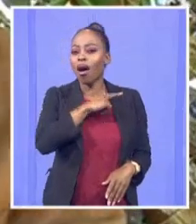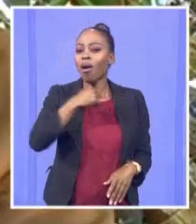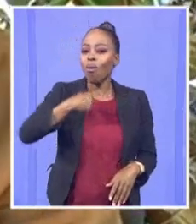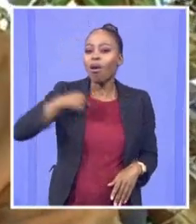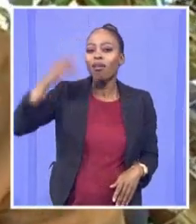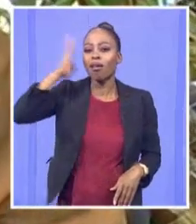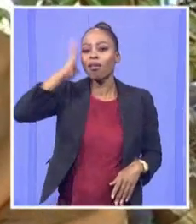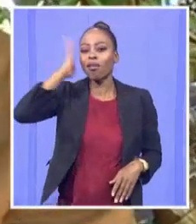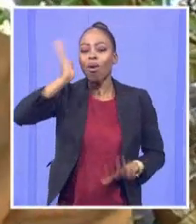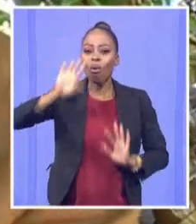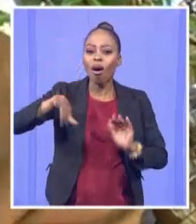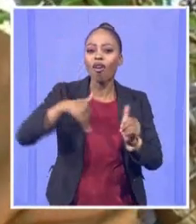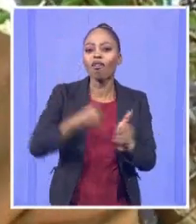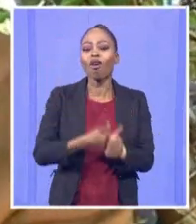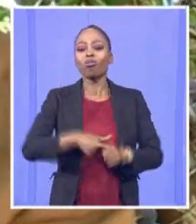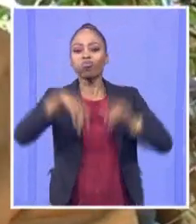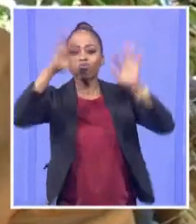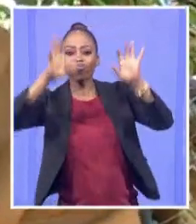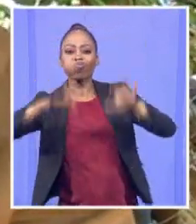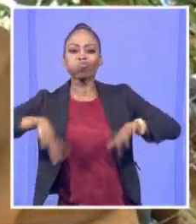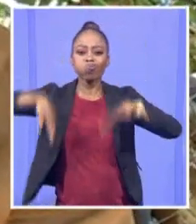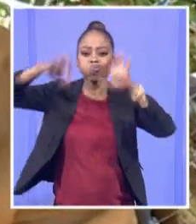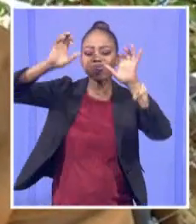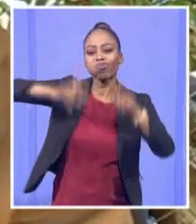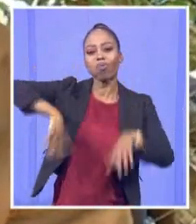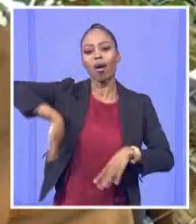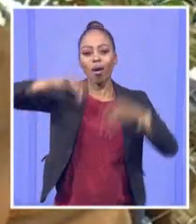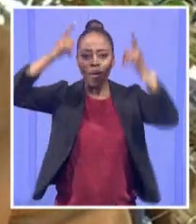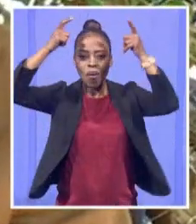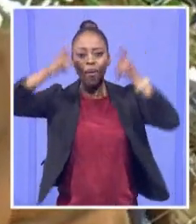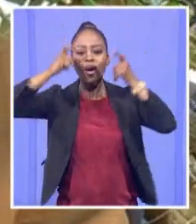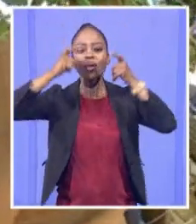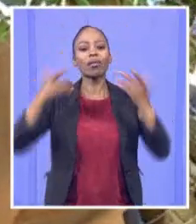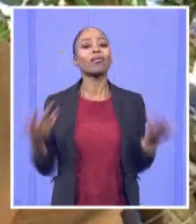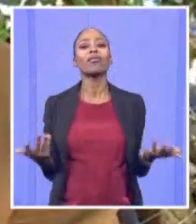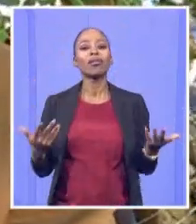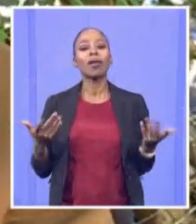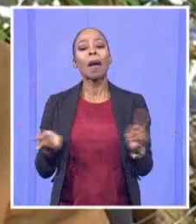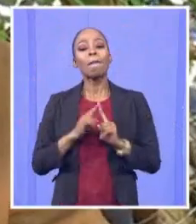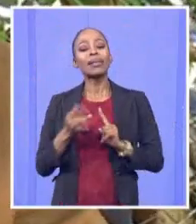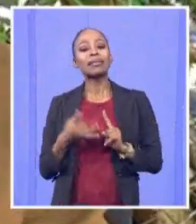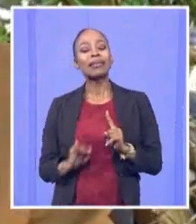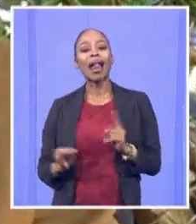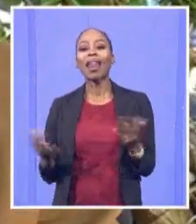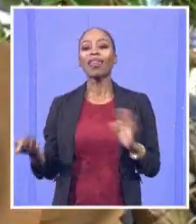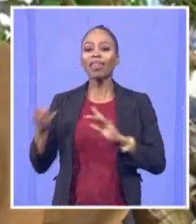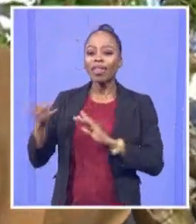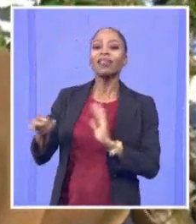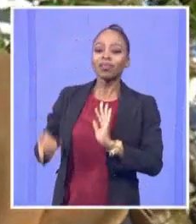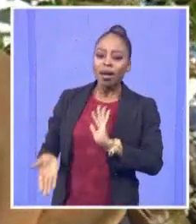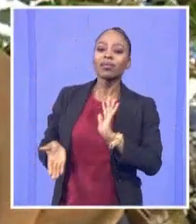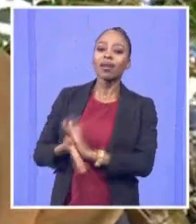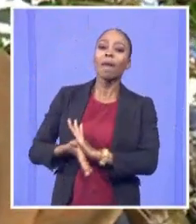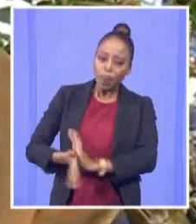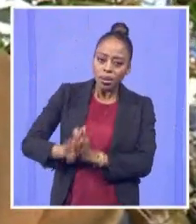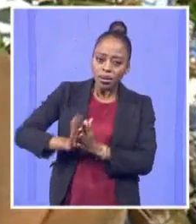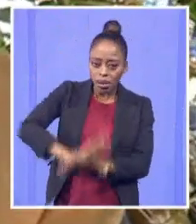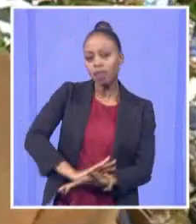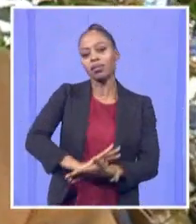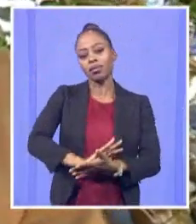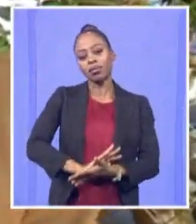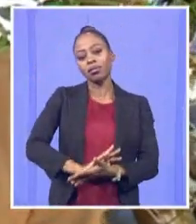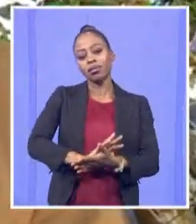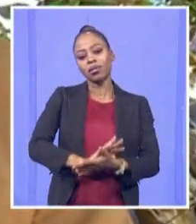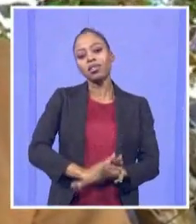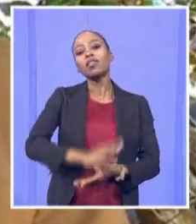were following our reign queens system, but they sabotaged the